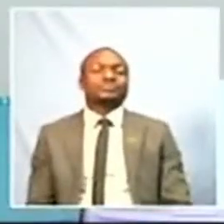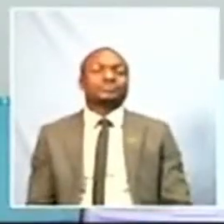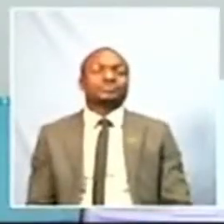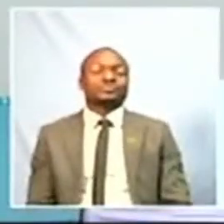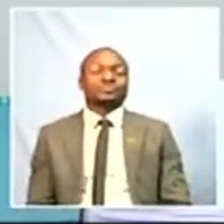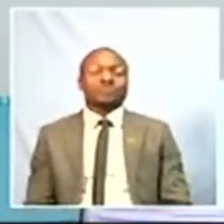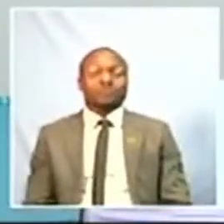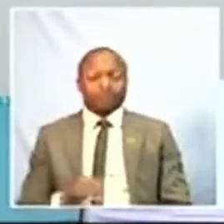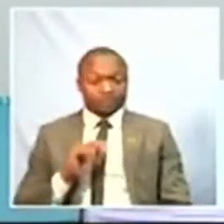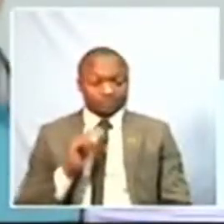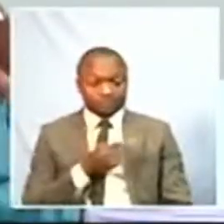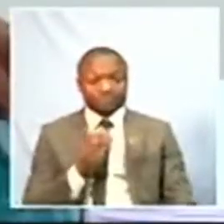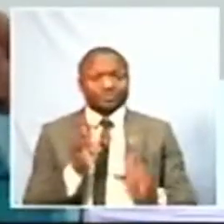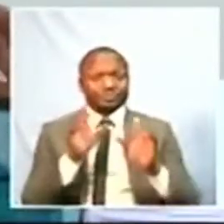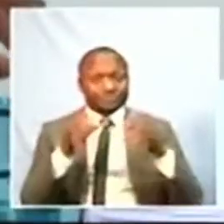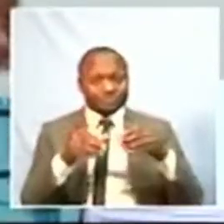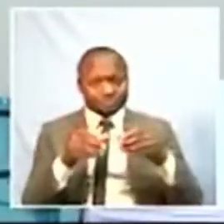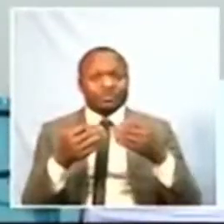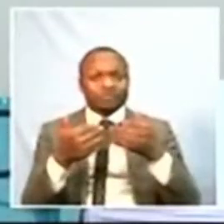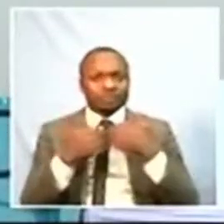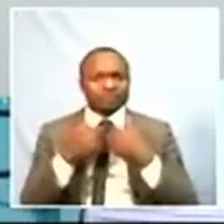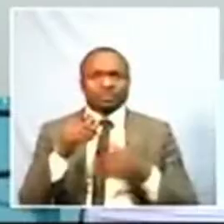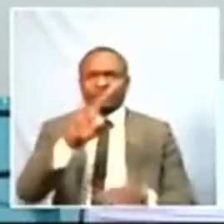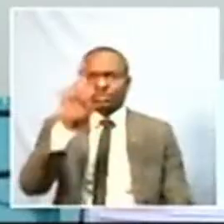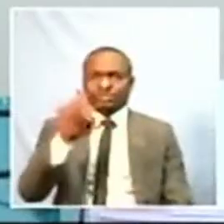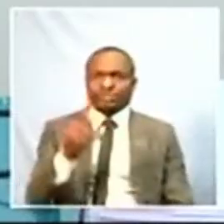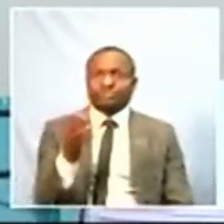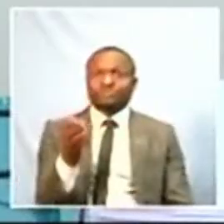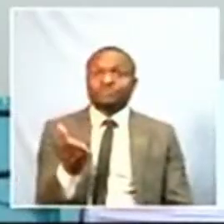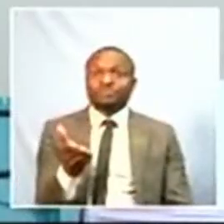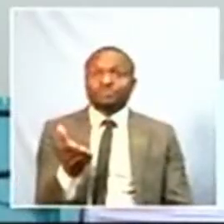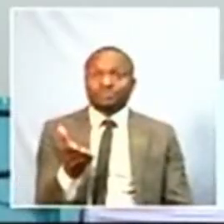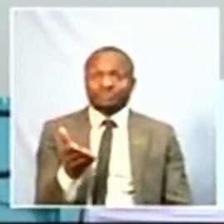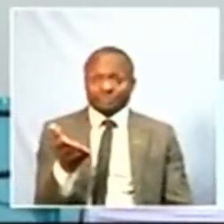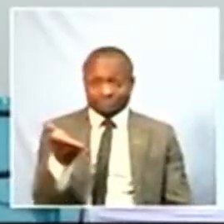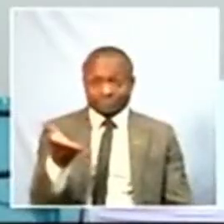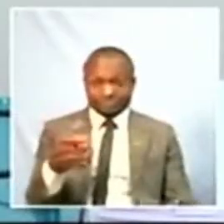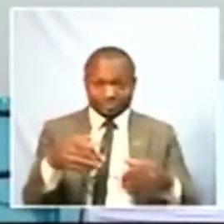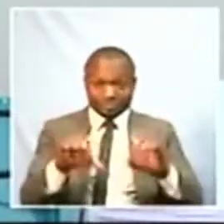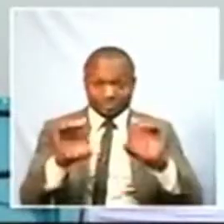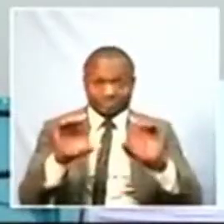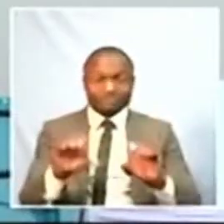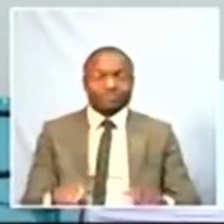as a committee, you have a question. Yes, go ahead.